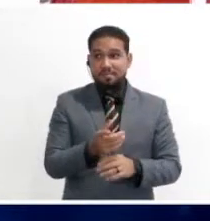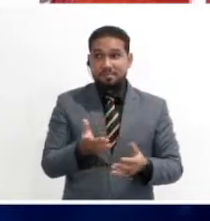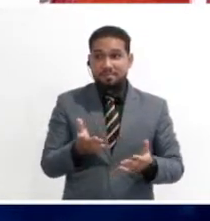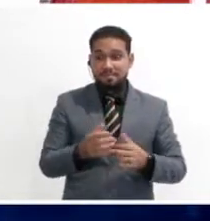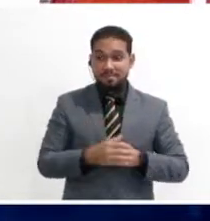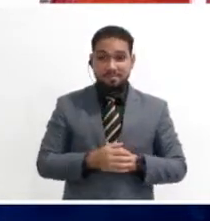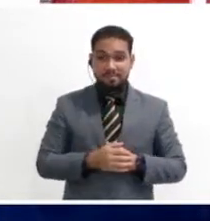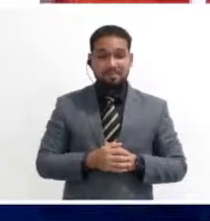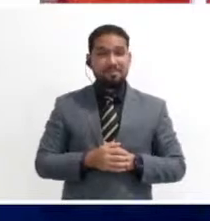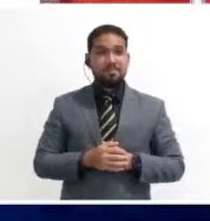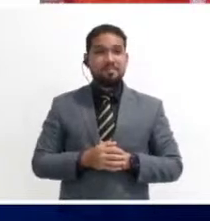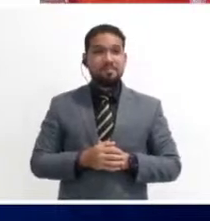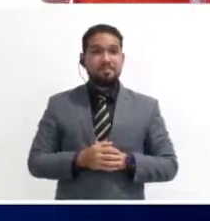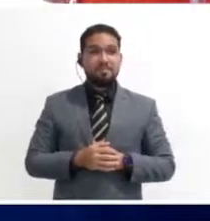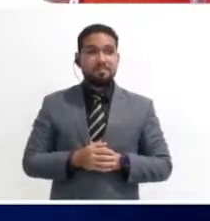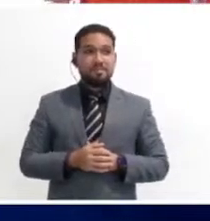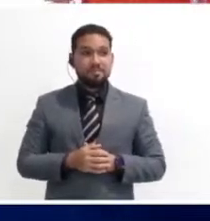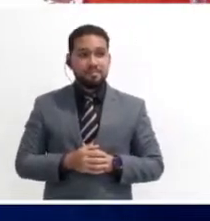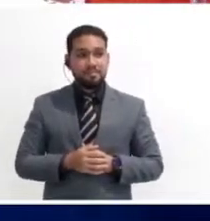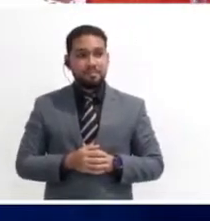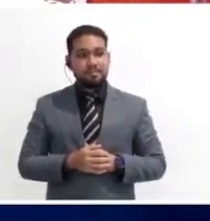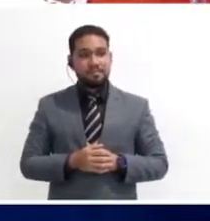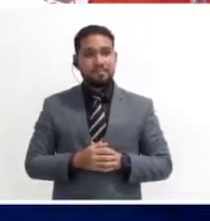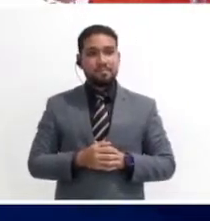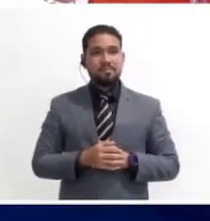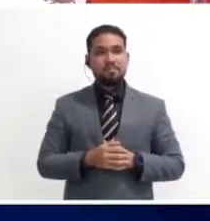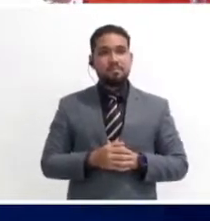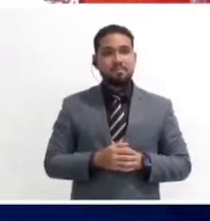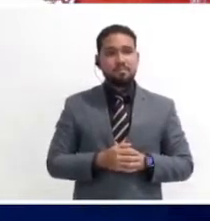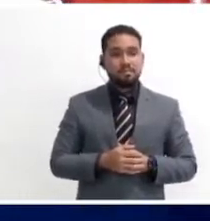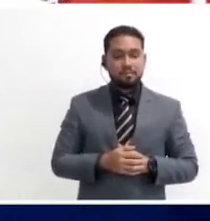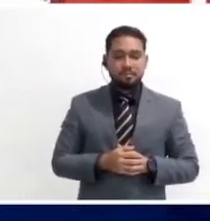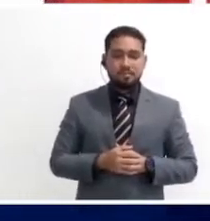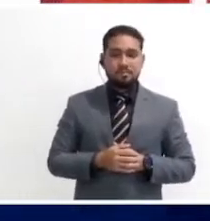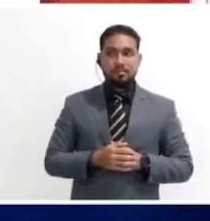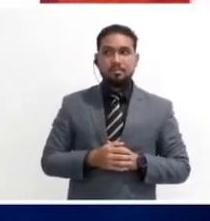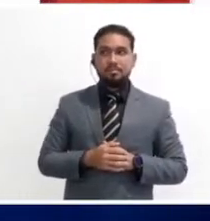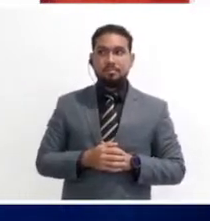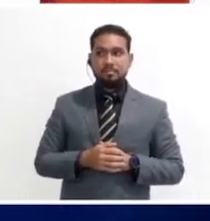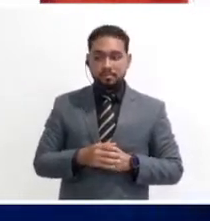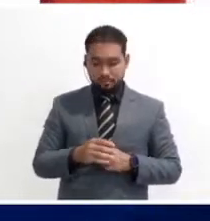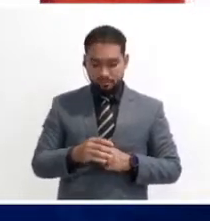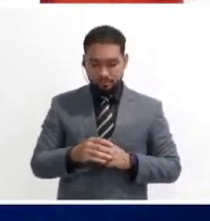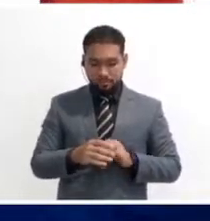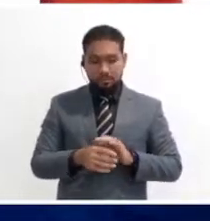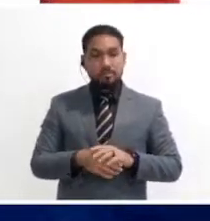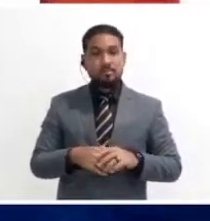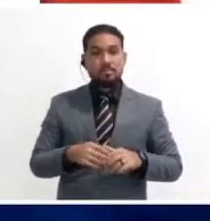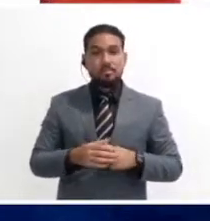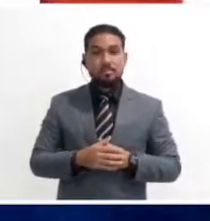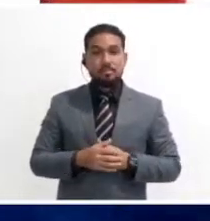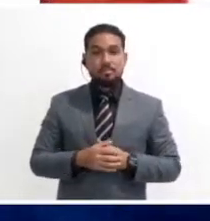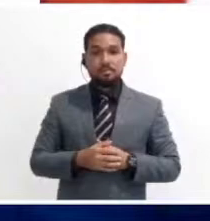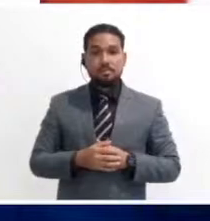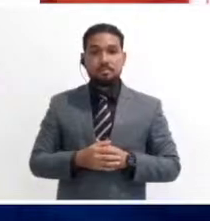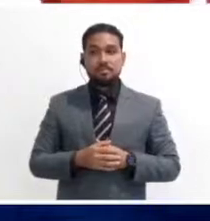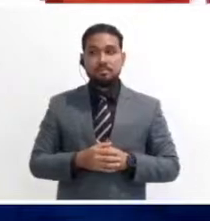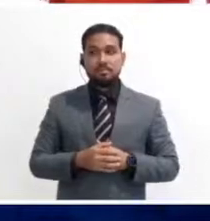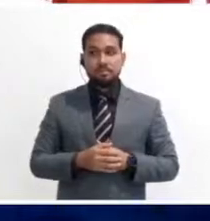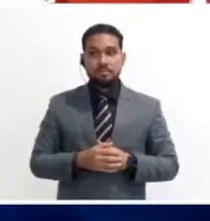The other thing that's made its way into the packages themselves are antennas. So all wireless devices are going to need antennas.